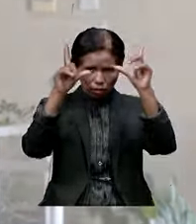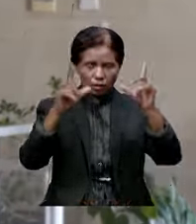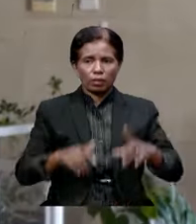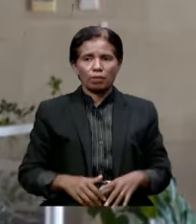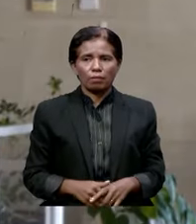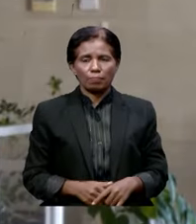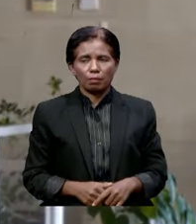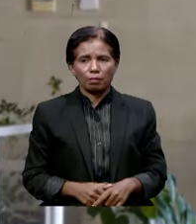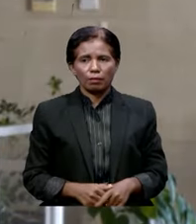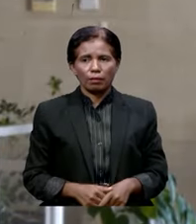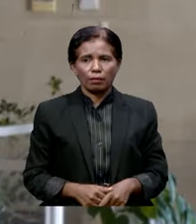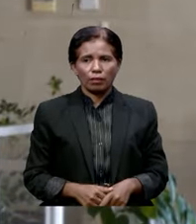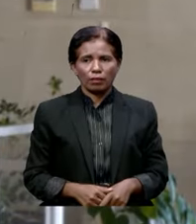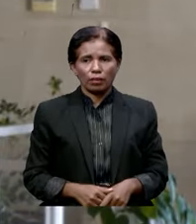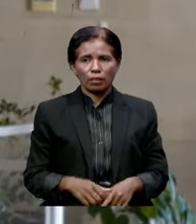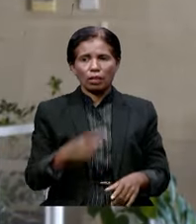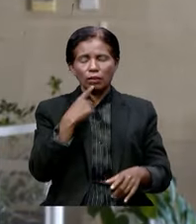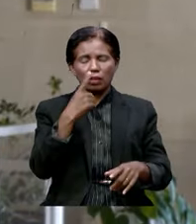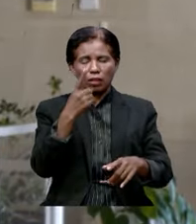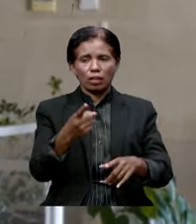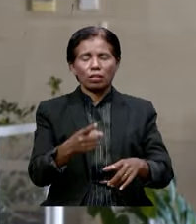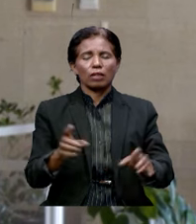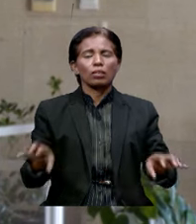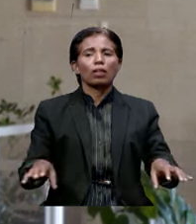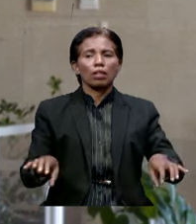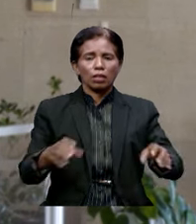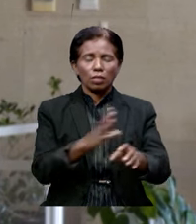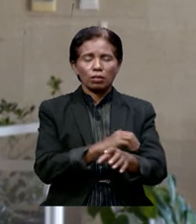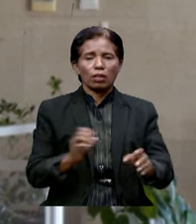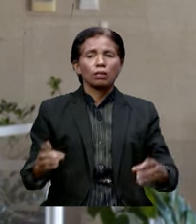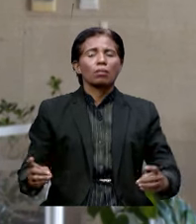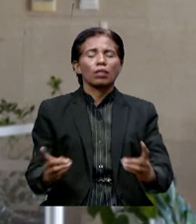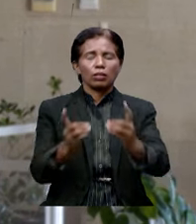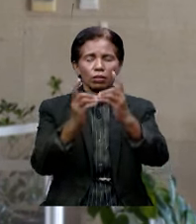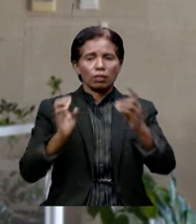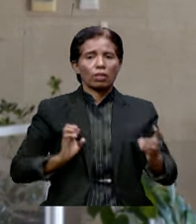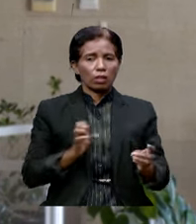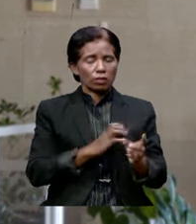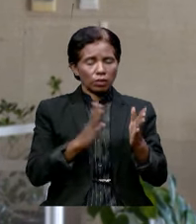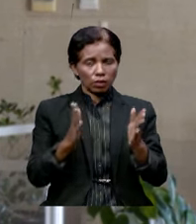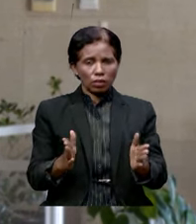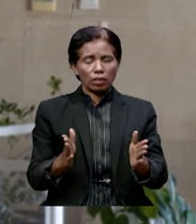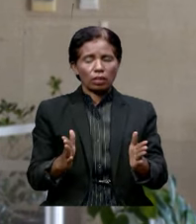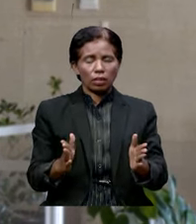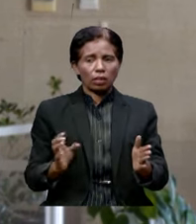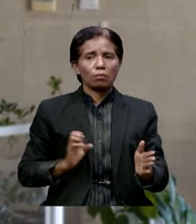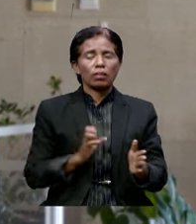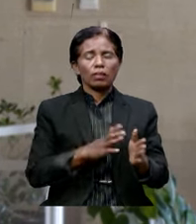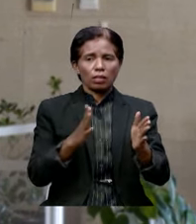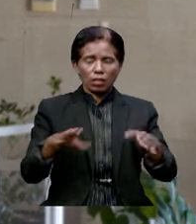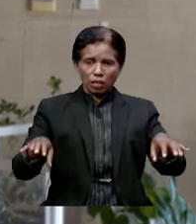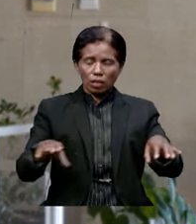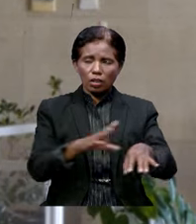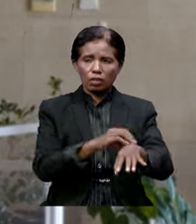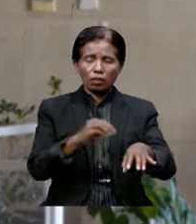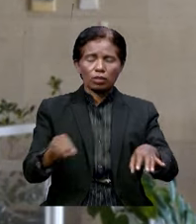go now to see some of our Australian embassy staff and other Australians who are